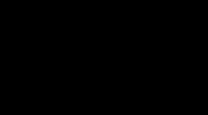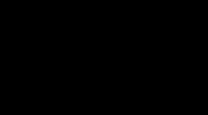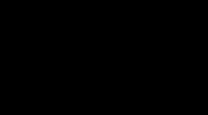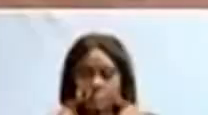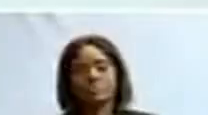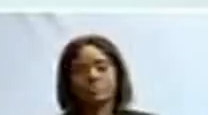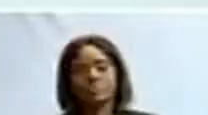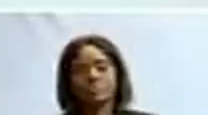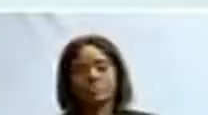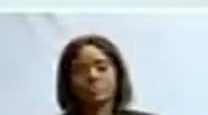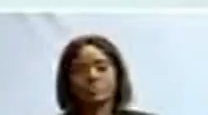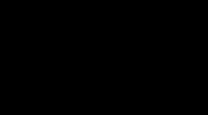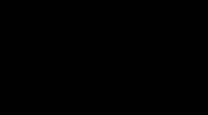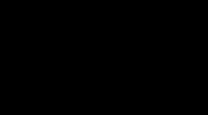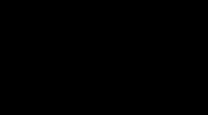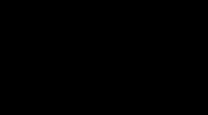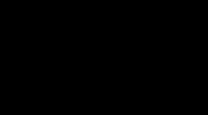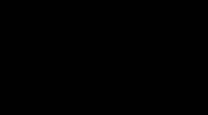order.